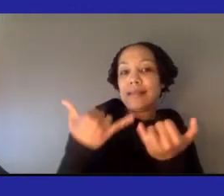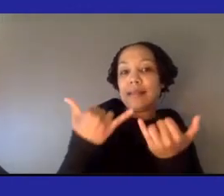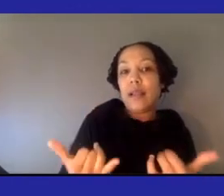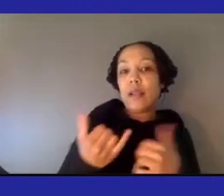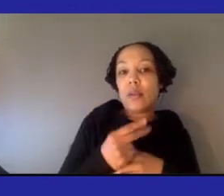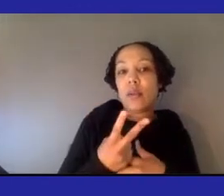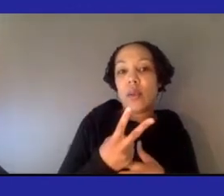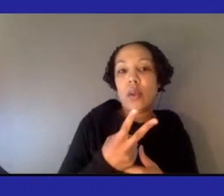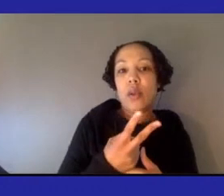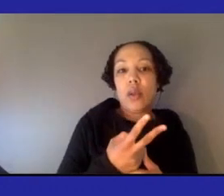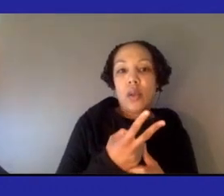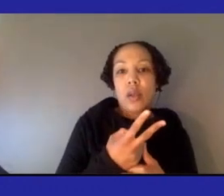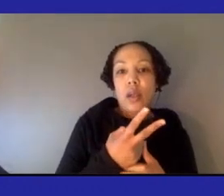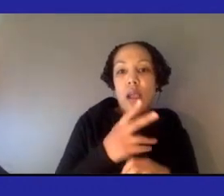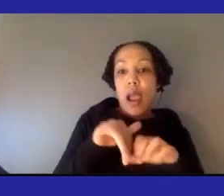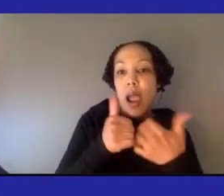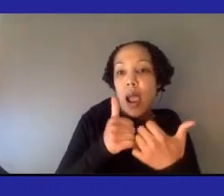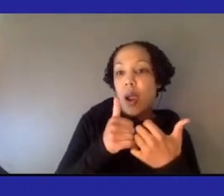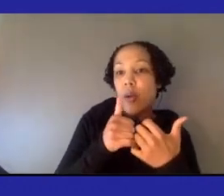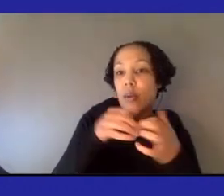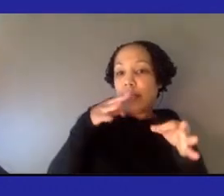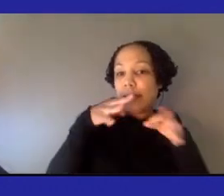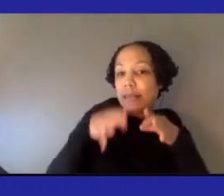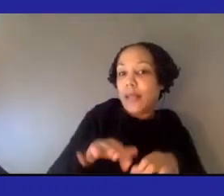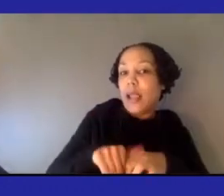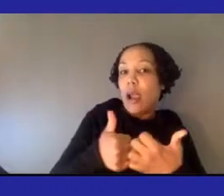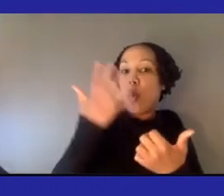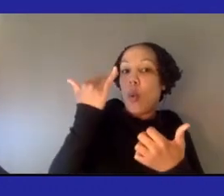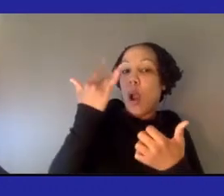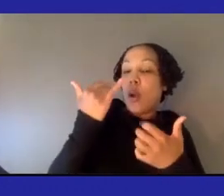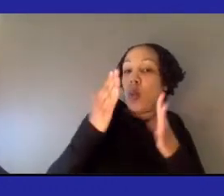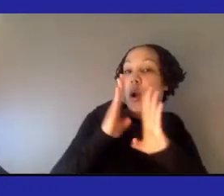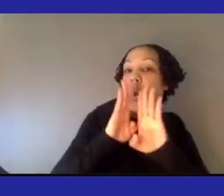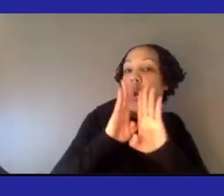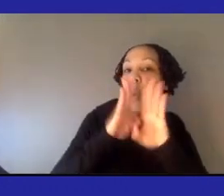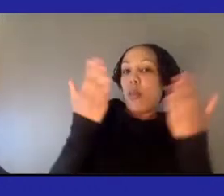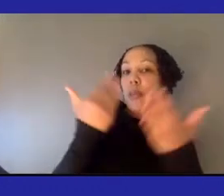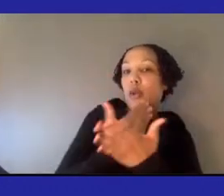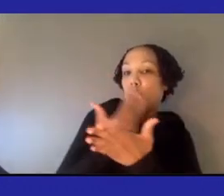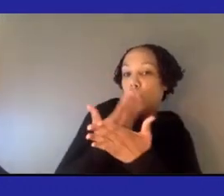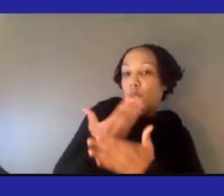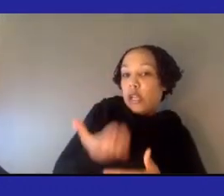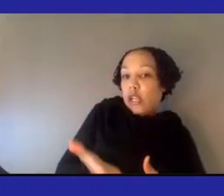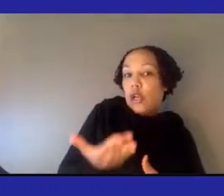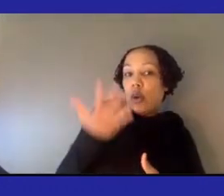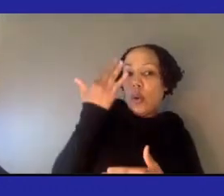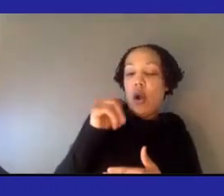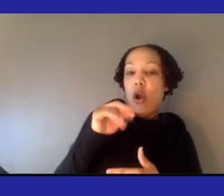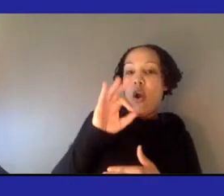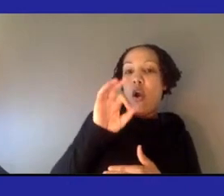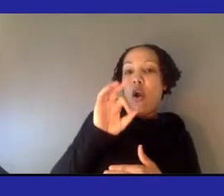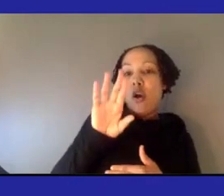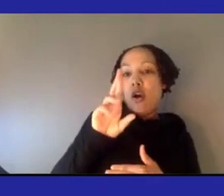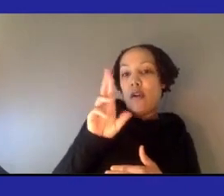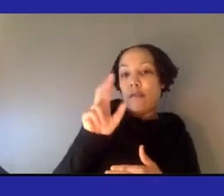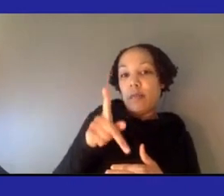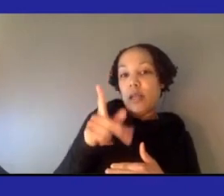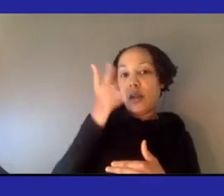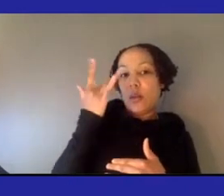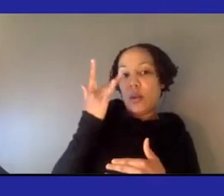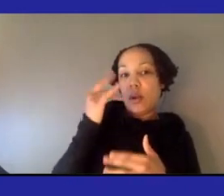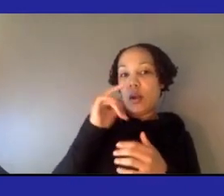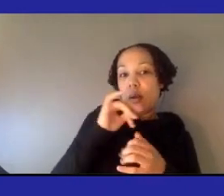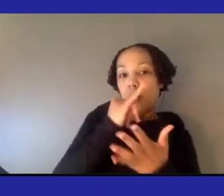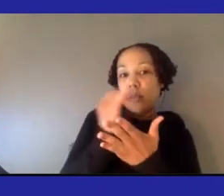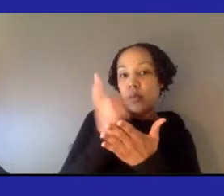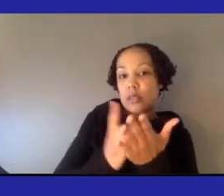defined why we wanted to open the site here, and then we're going to drill down into the RFP and how we want to set up the design build to build out the